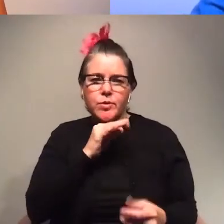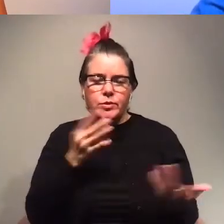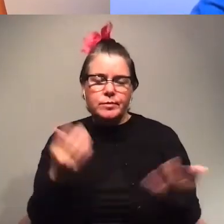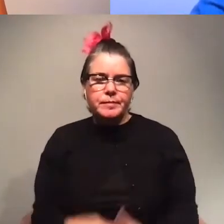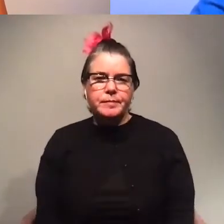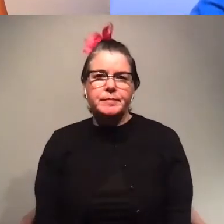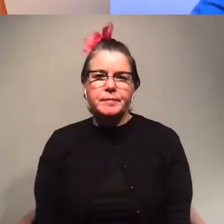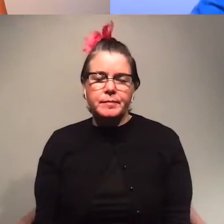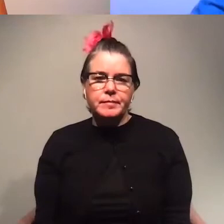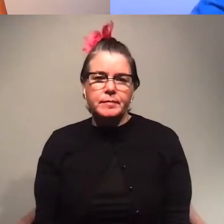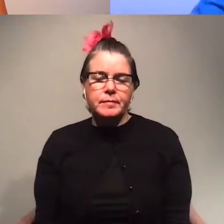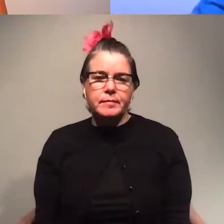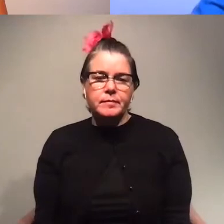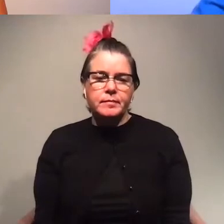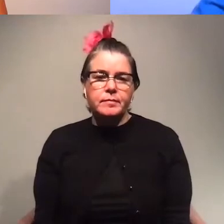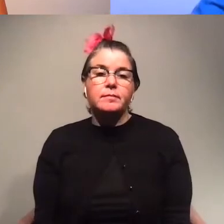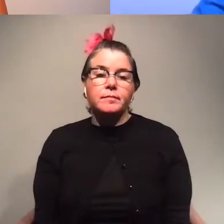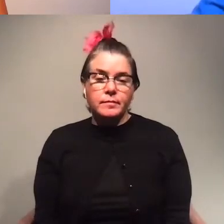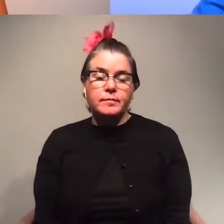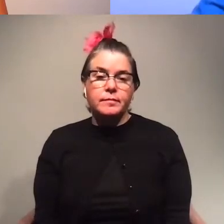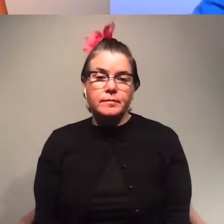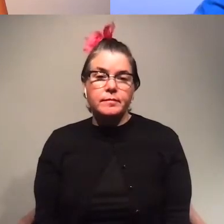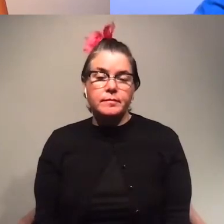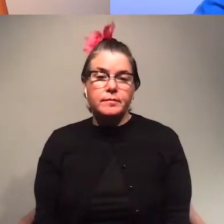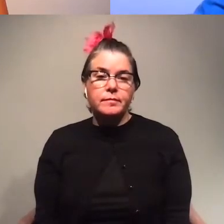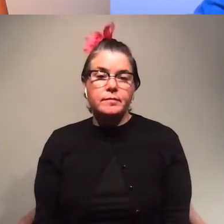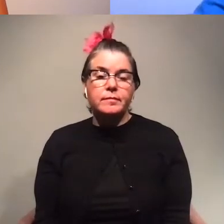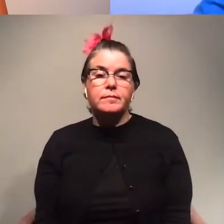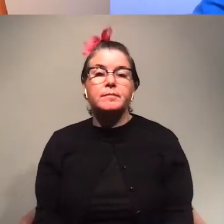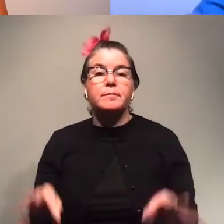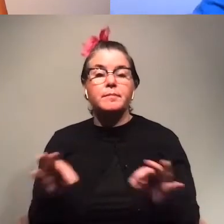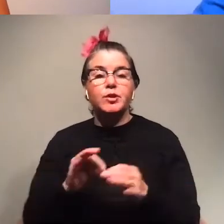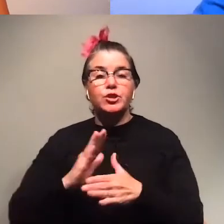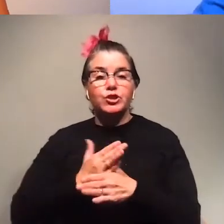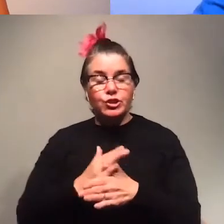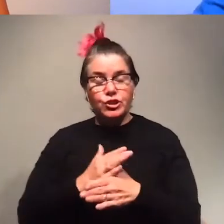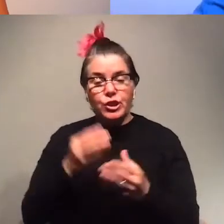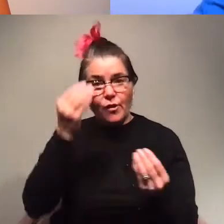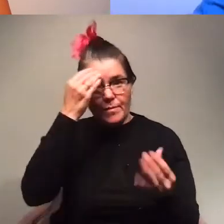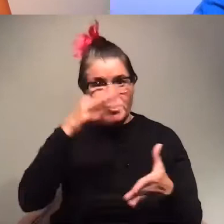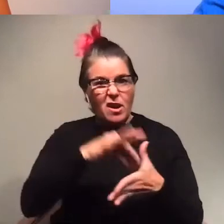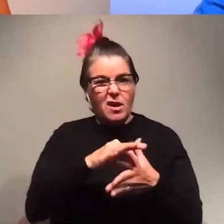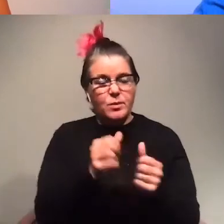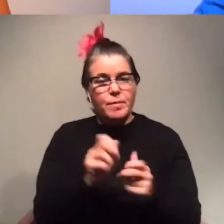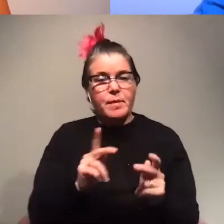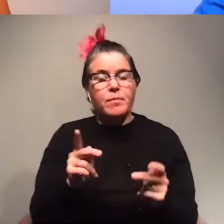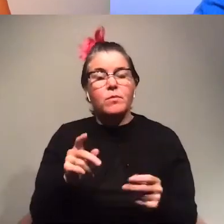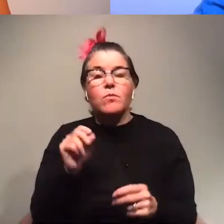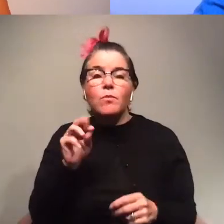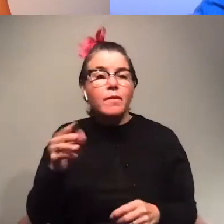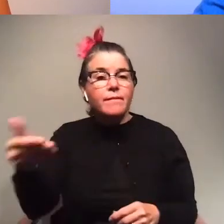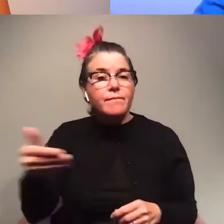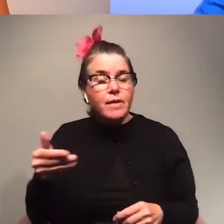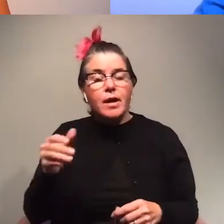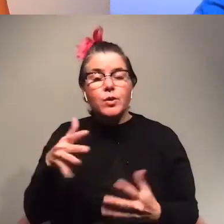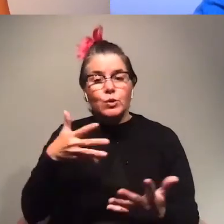Yeah. Great things are to actually just kind of share content with people, or invite your social network